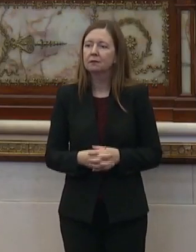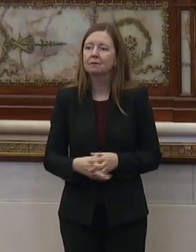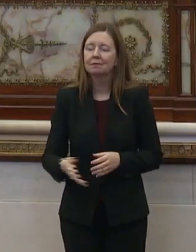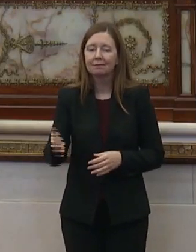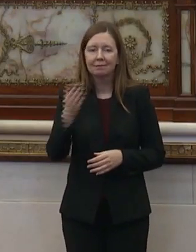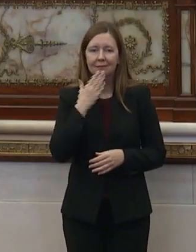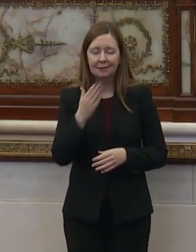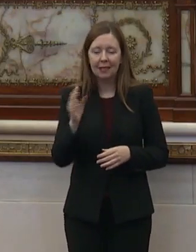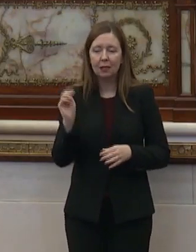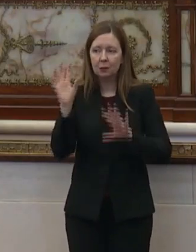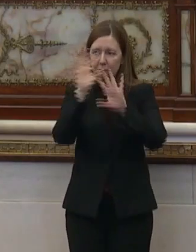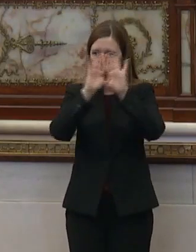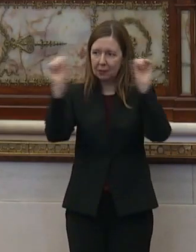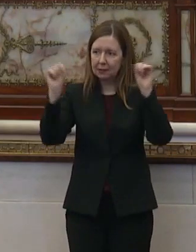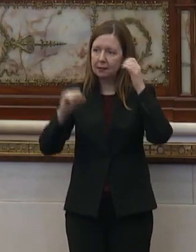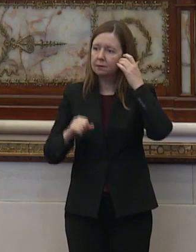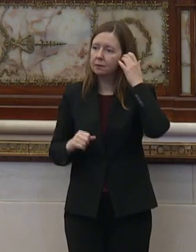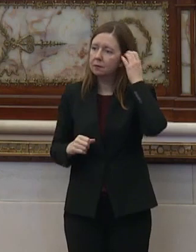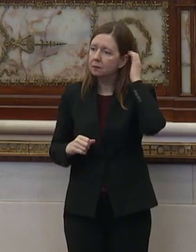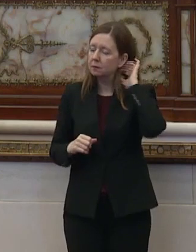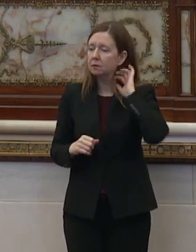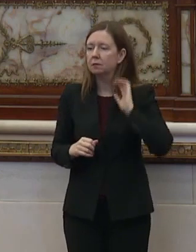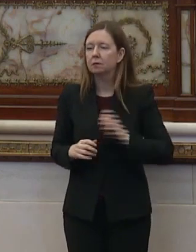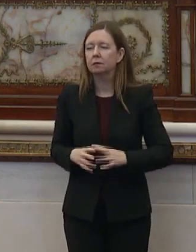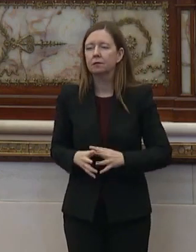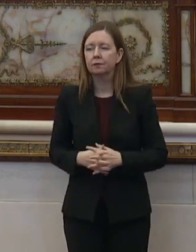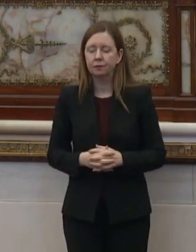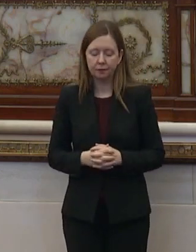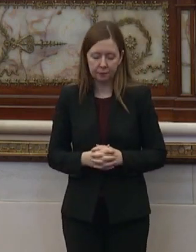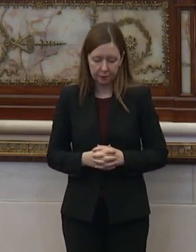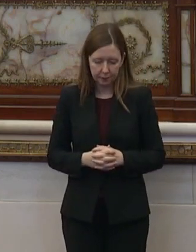Thank you, Mr. President. A